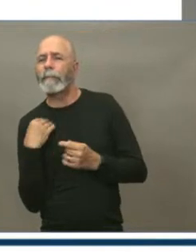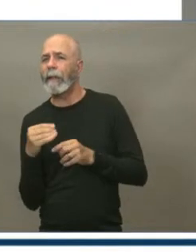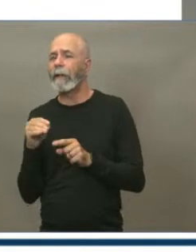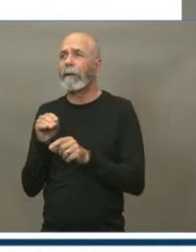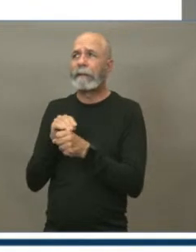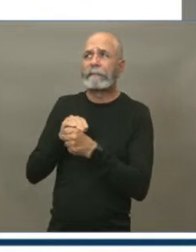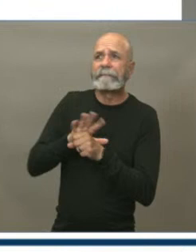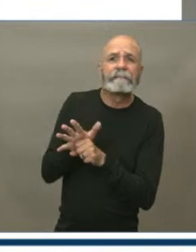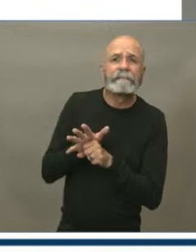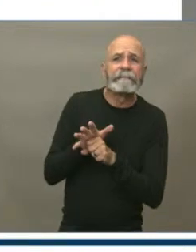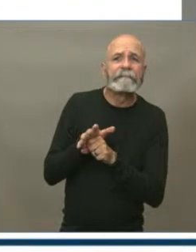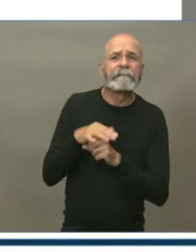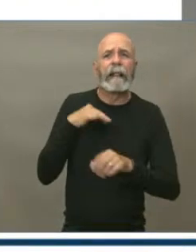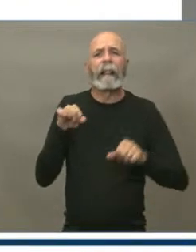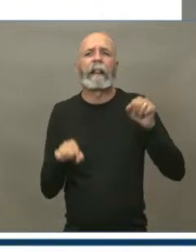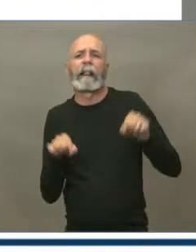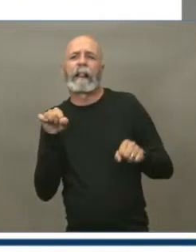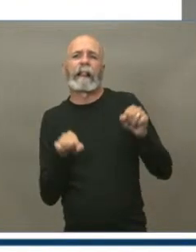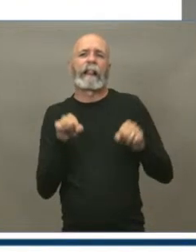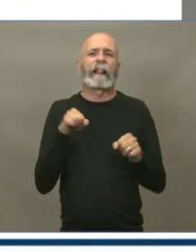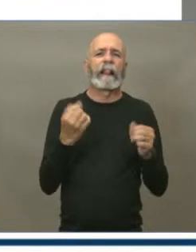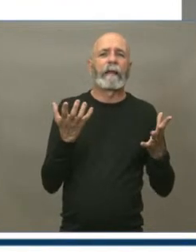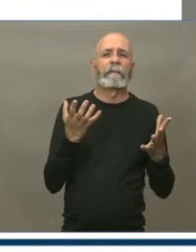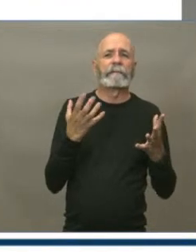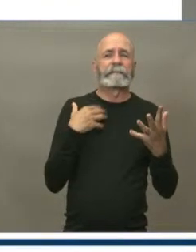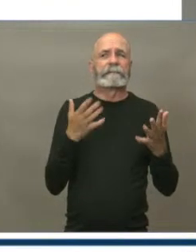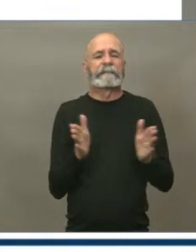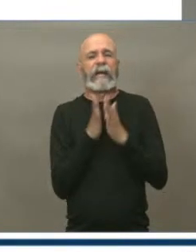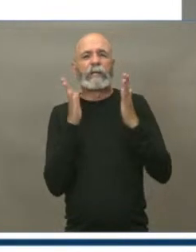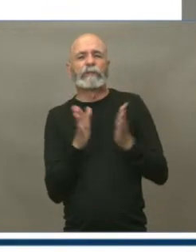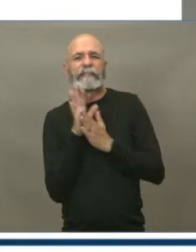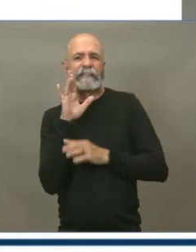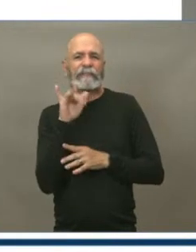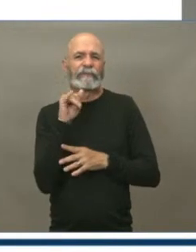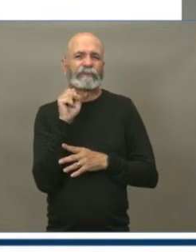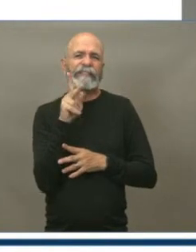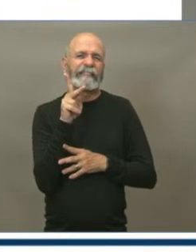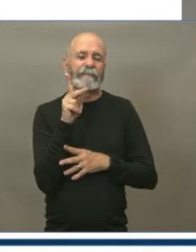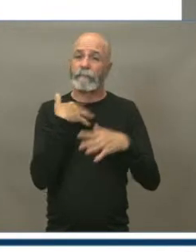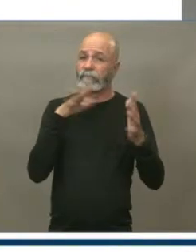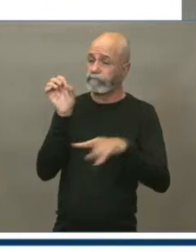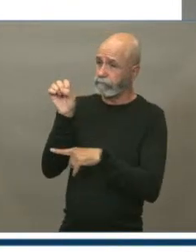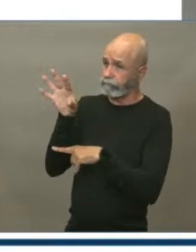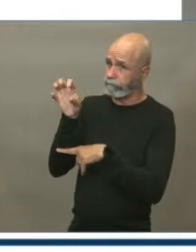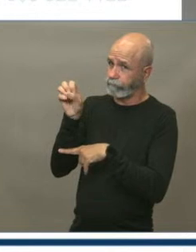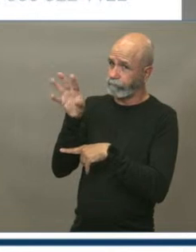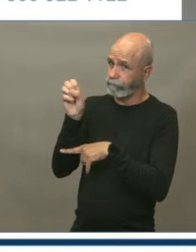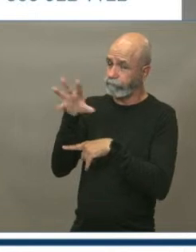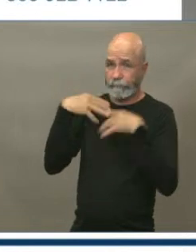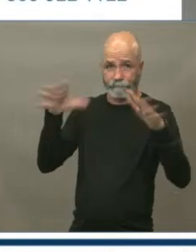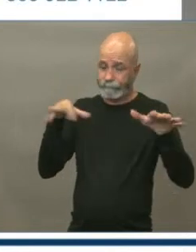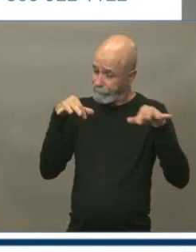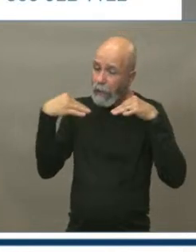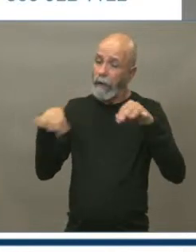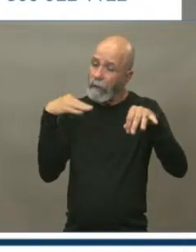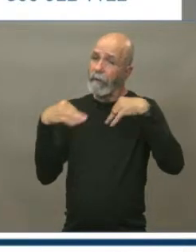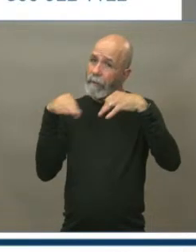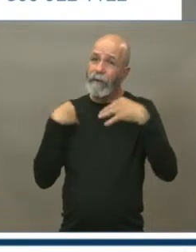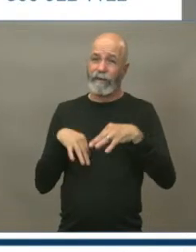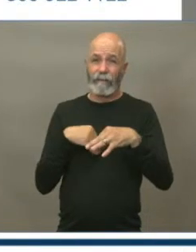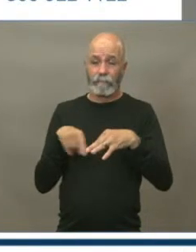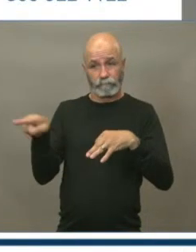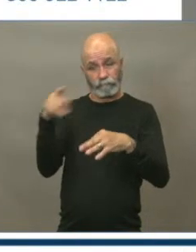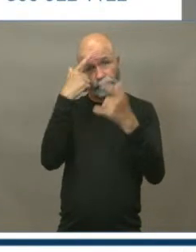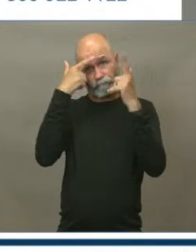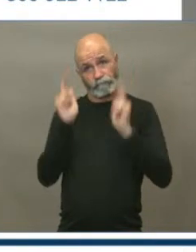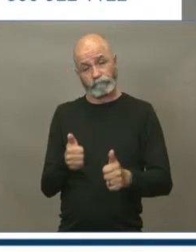other vaccines for specific age groups. We've also provided clear information so people can make their own informed decisions after